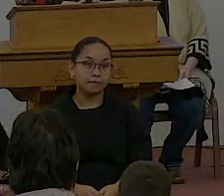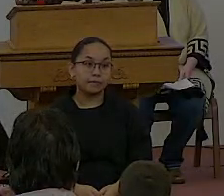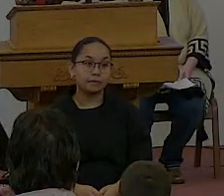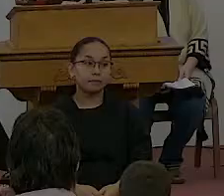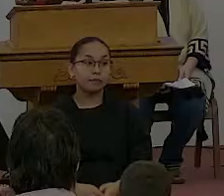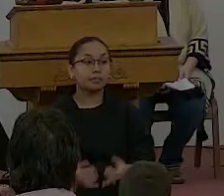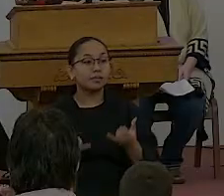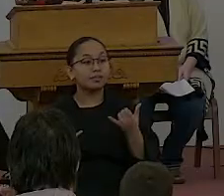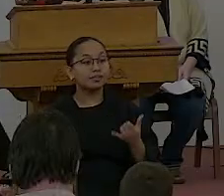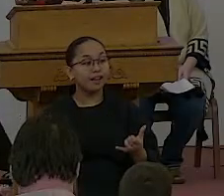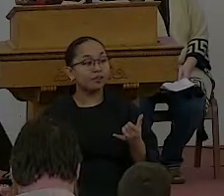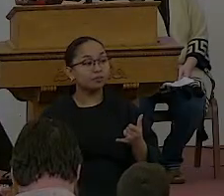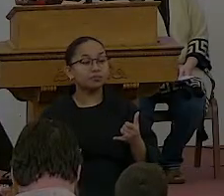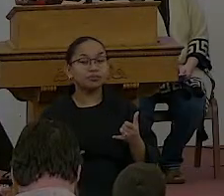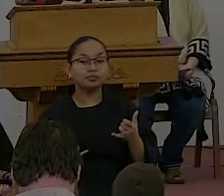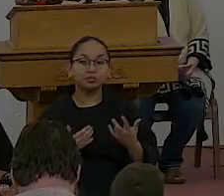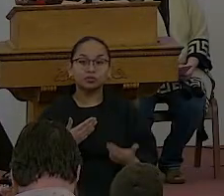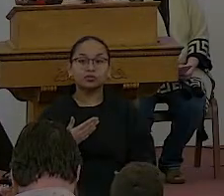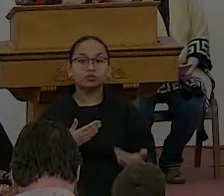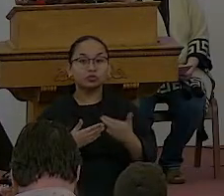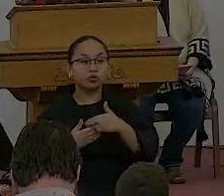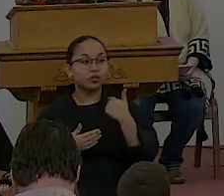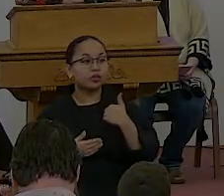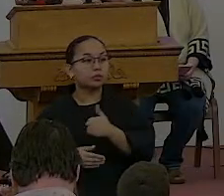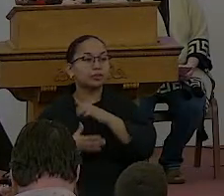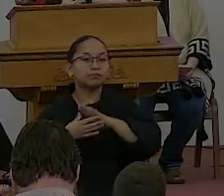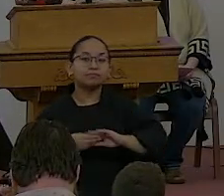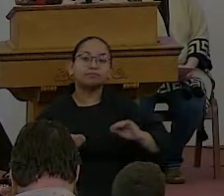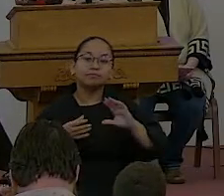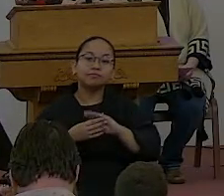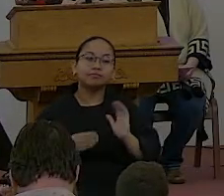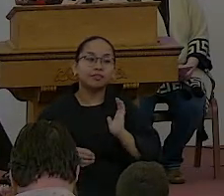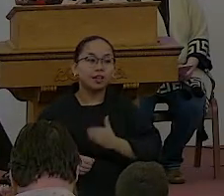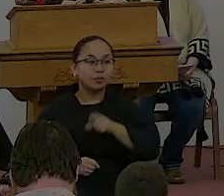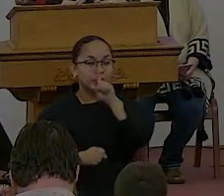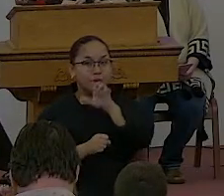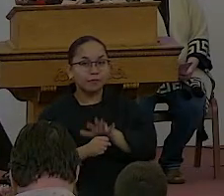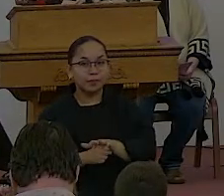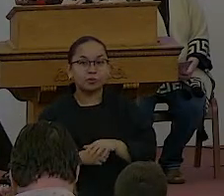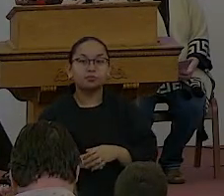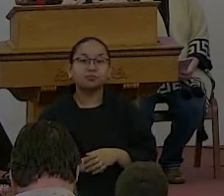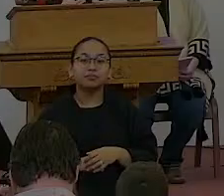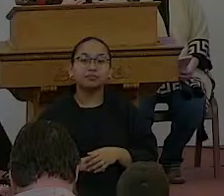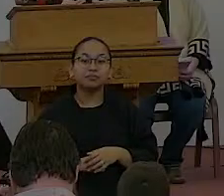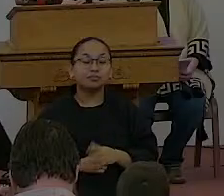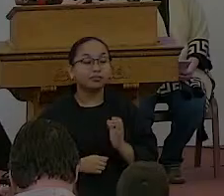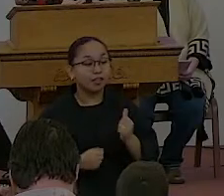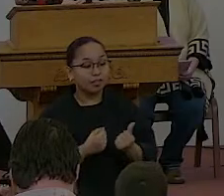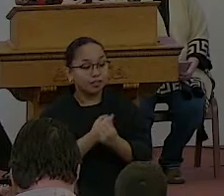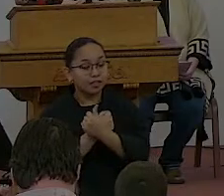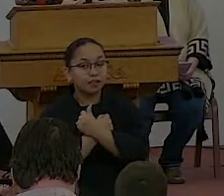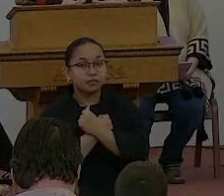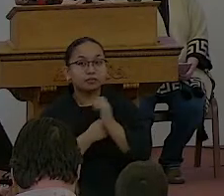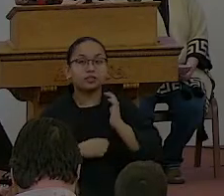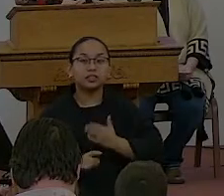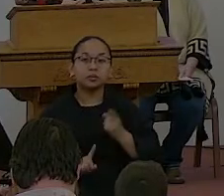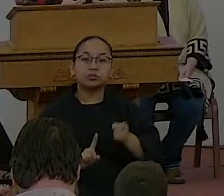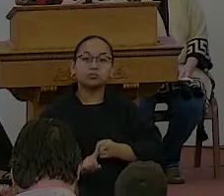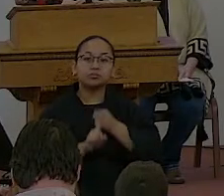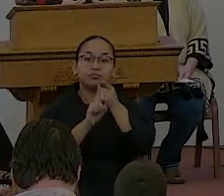Now, will you please join us in saying our affirmation that we say every week? Love is our